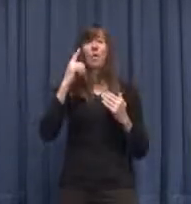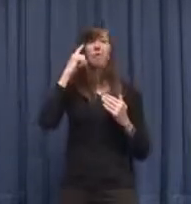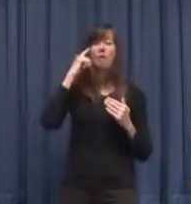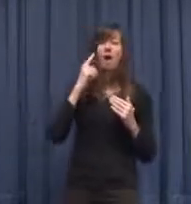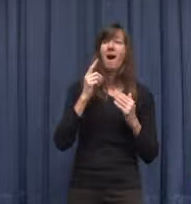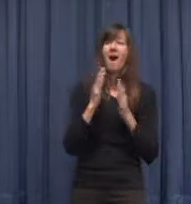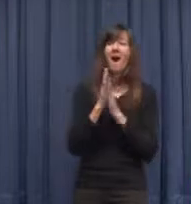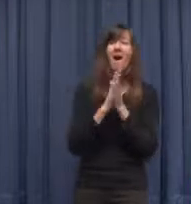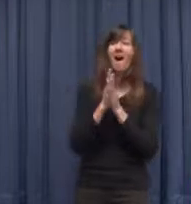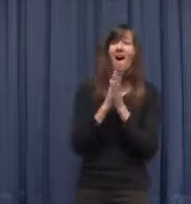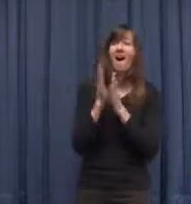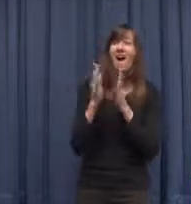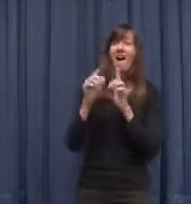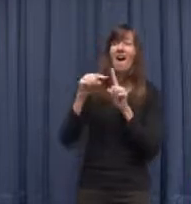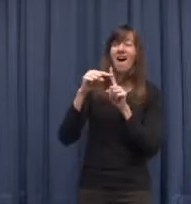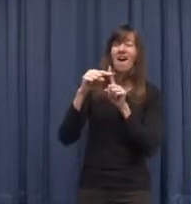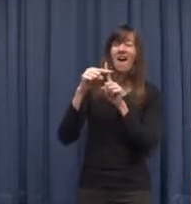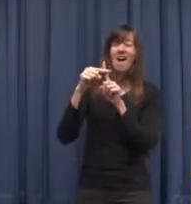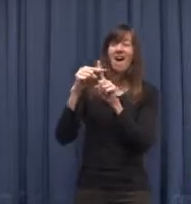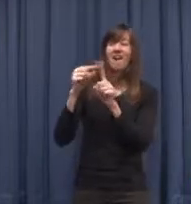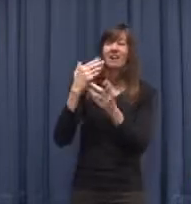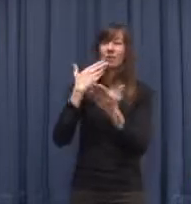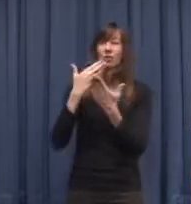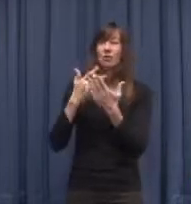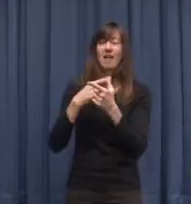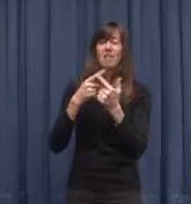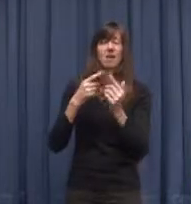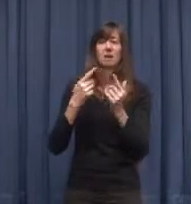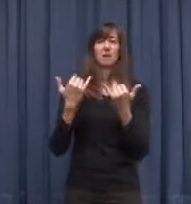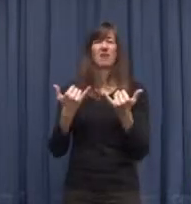so much. I'm with you all on that.